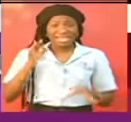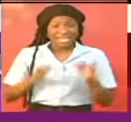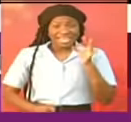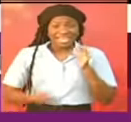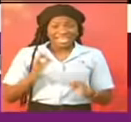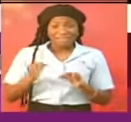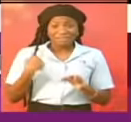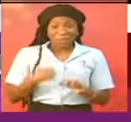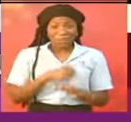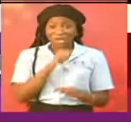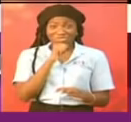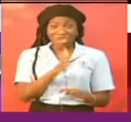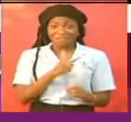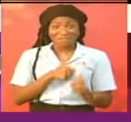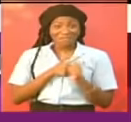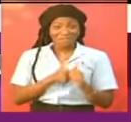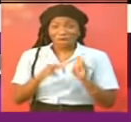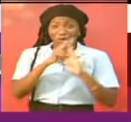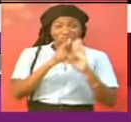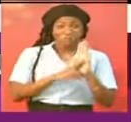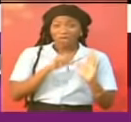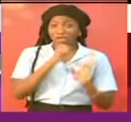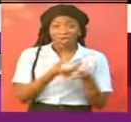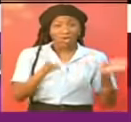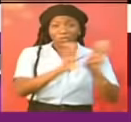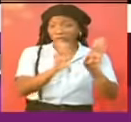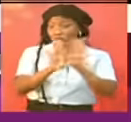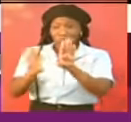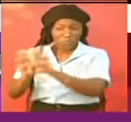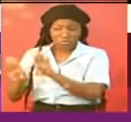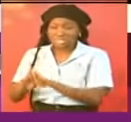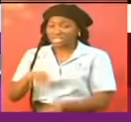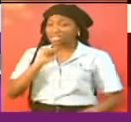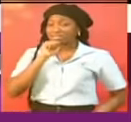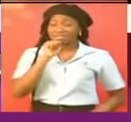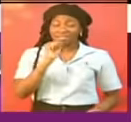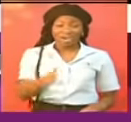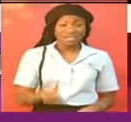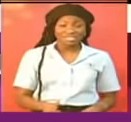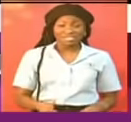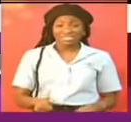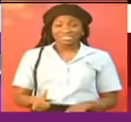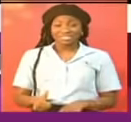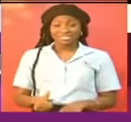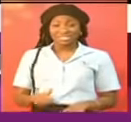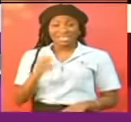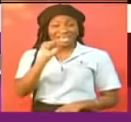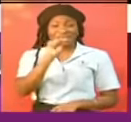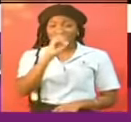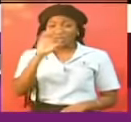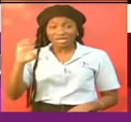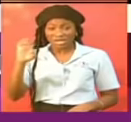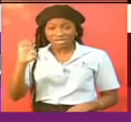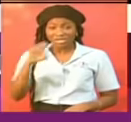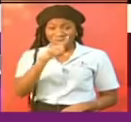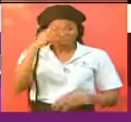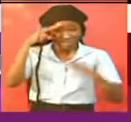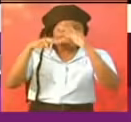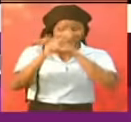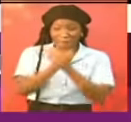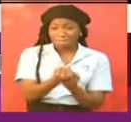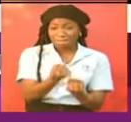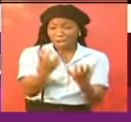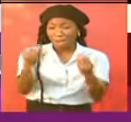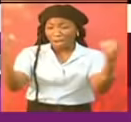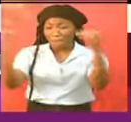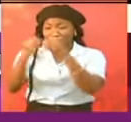we took in terms of, let's say, the shutting down of beaches, the state of emergency. And I was wondering if